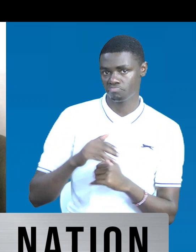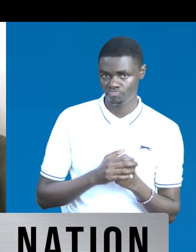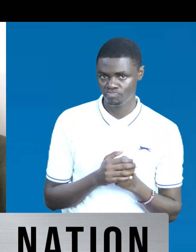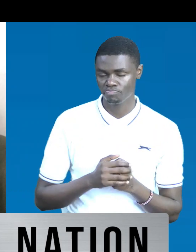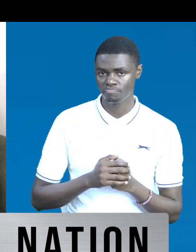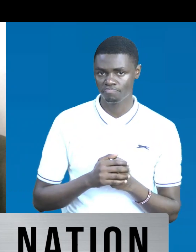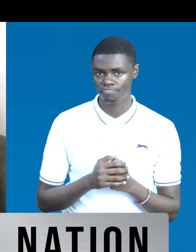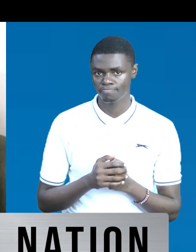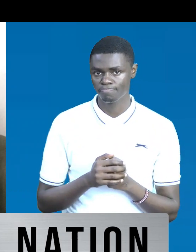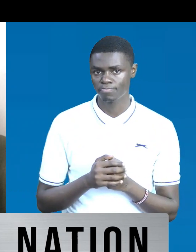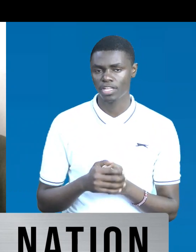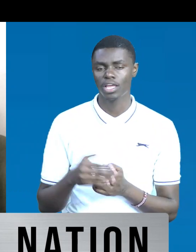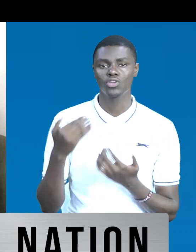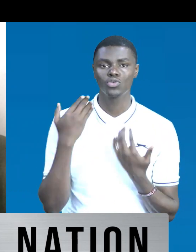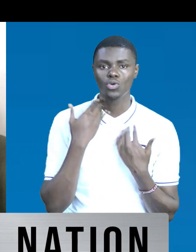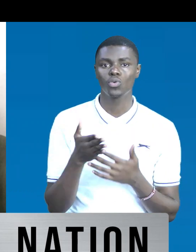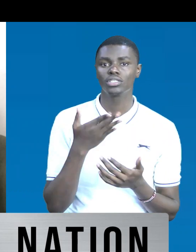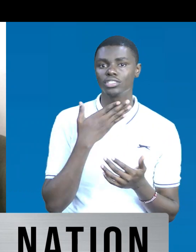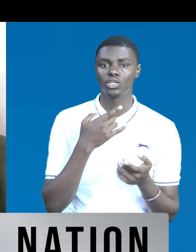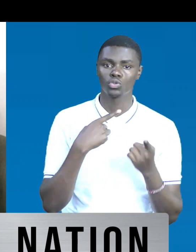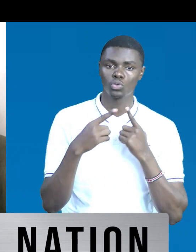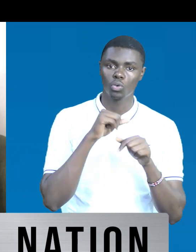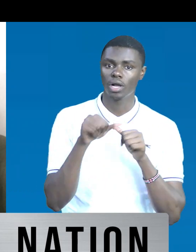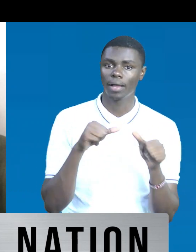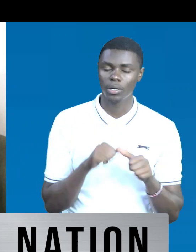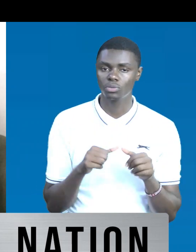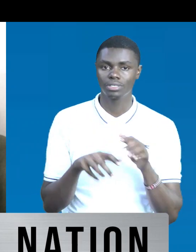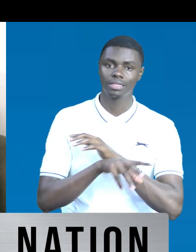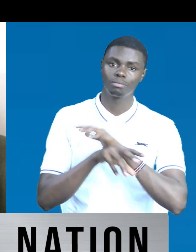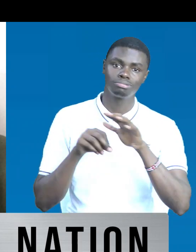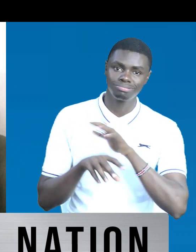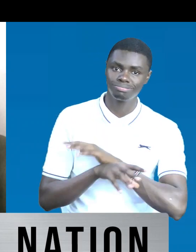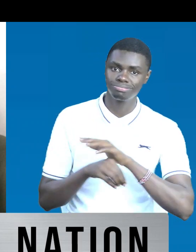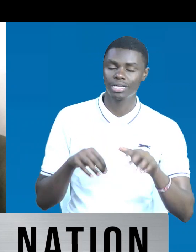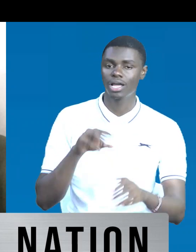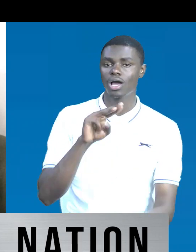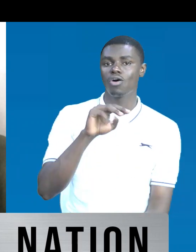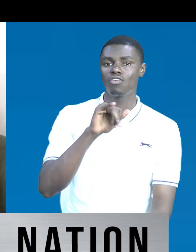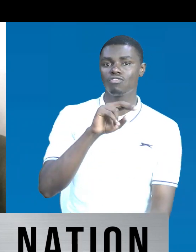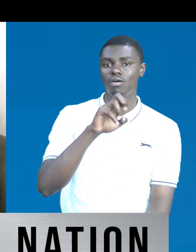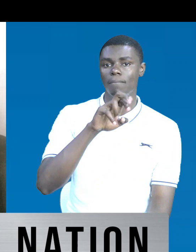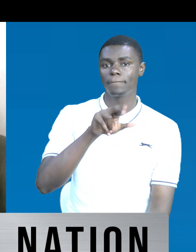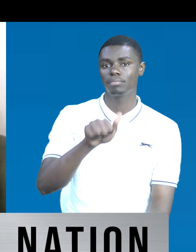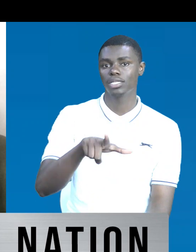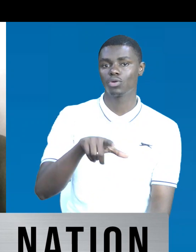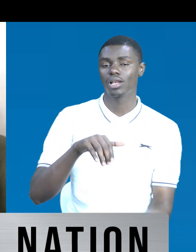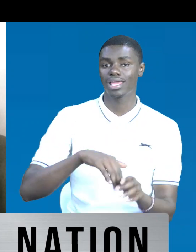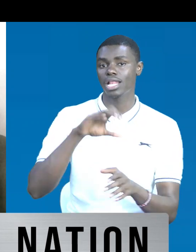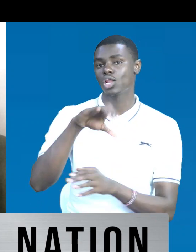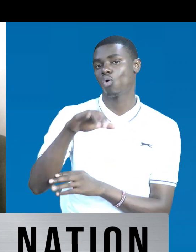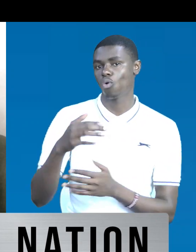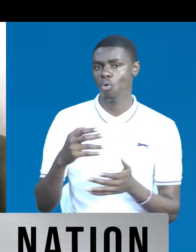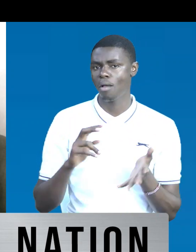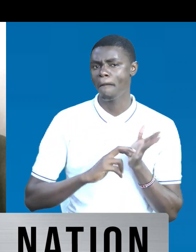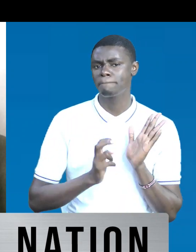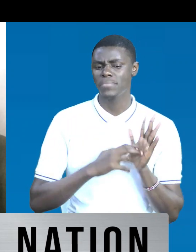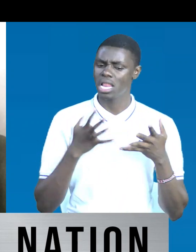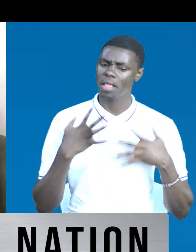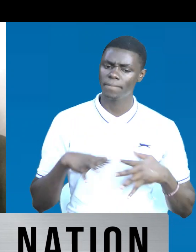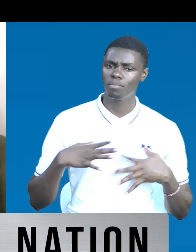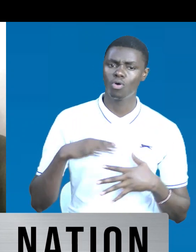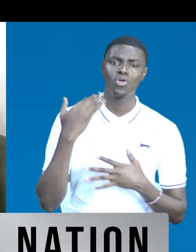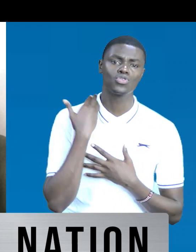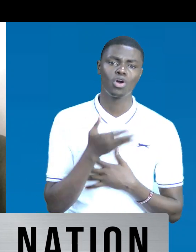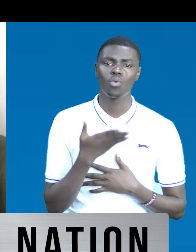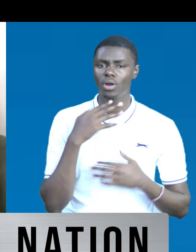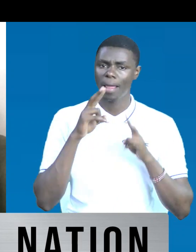And of course, you don't want to talk about the plunder of the minerals in Congo, obviously. Yes. Is it that there are some people who don't want